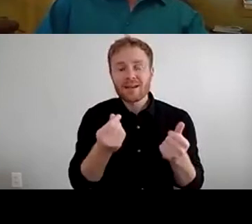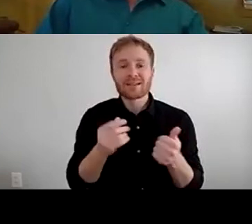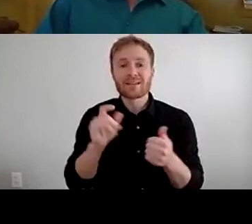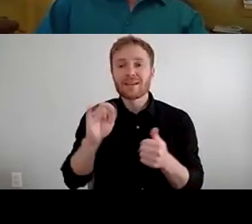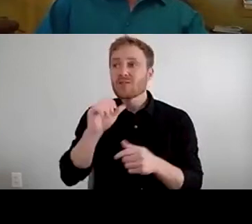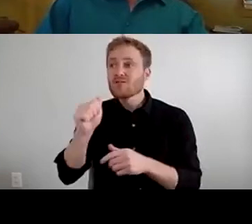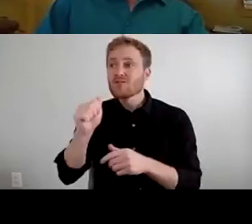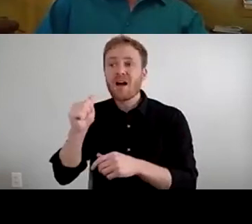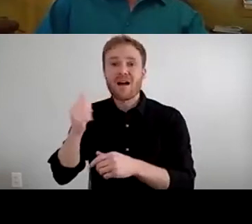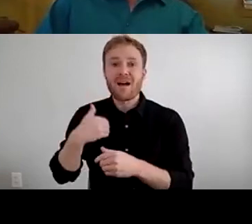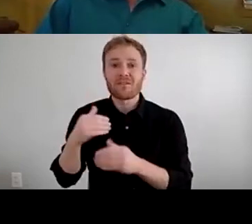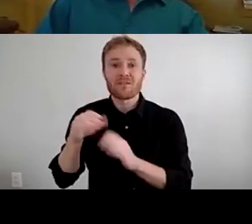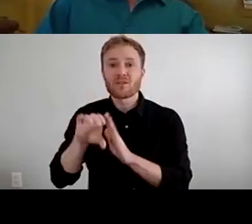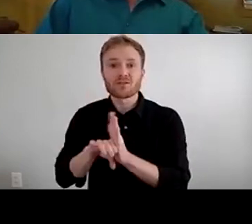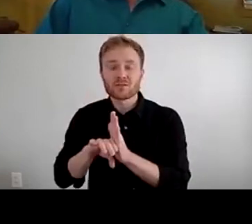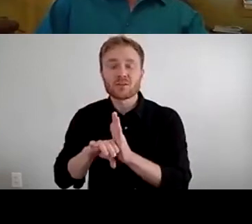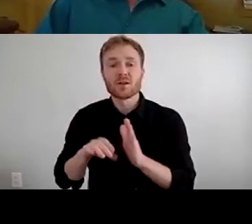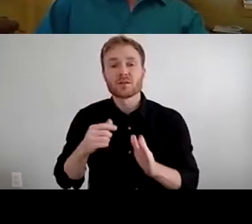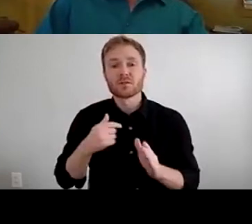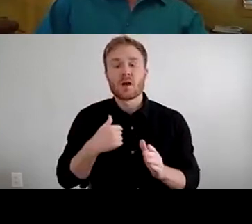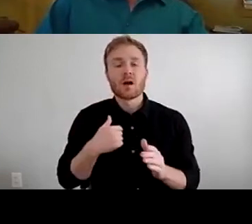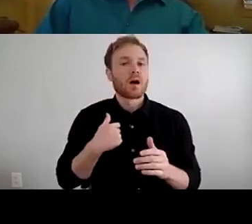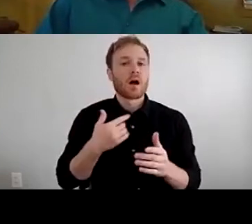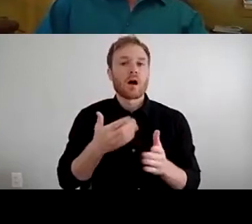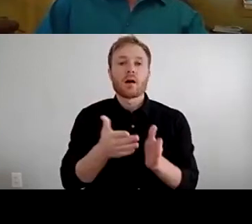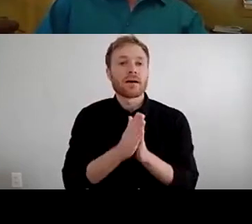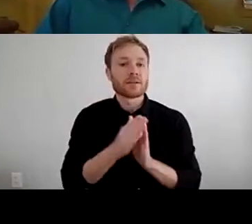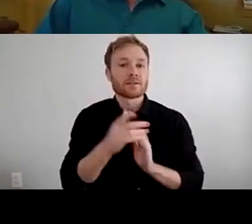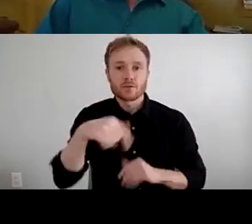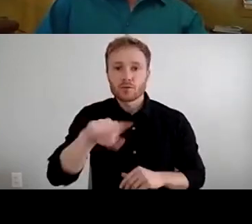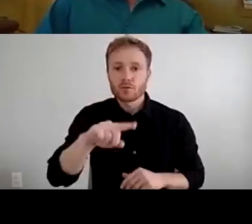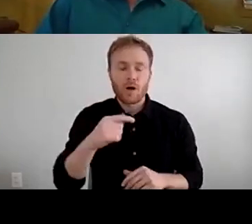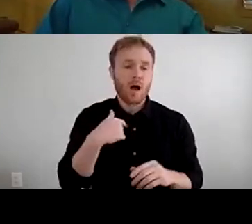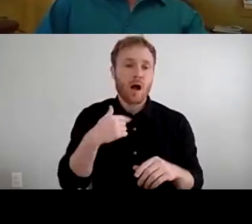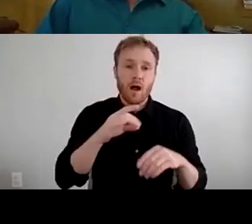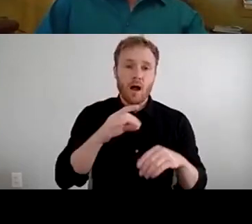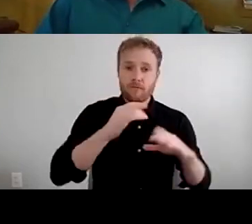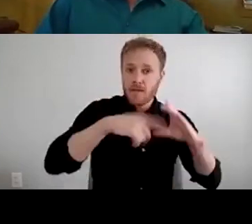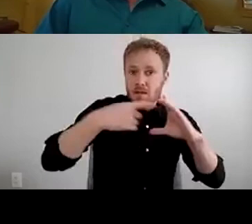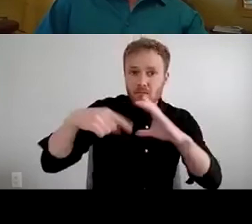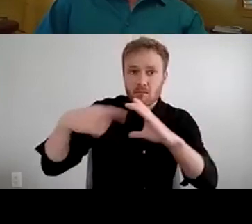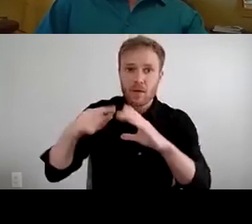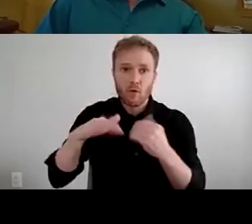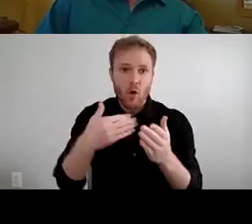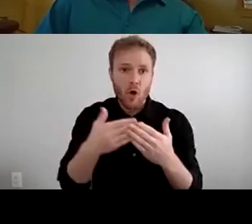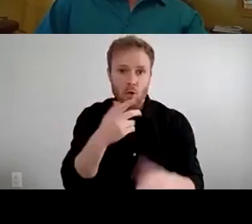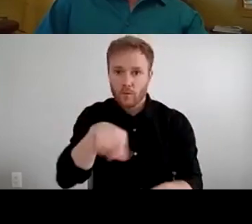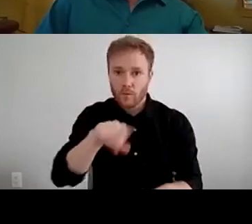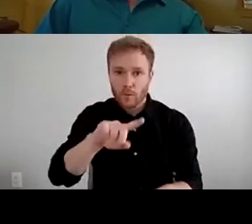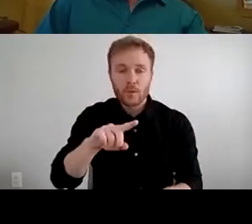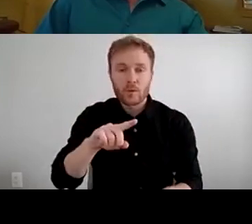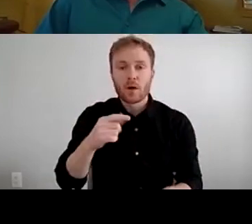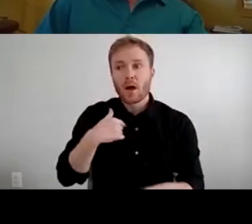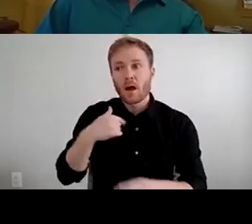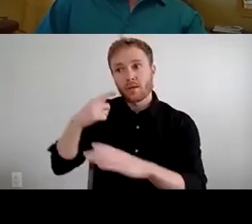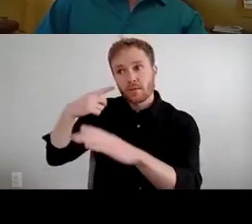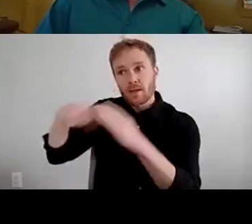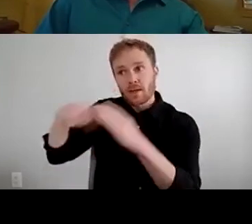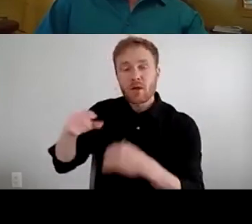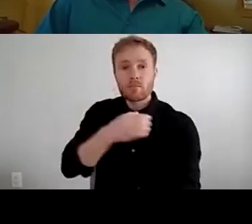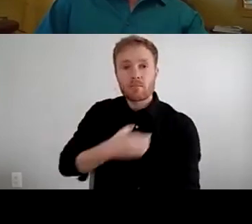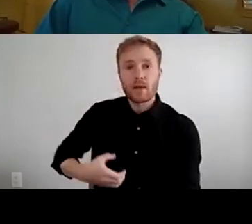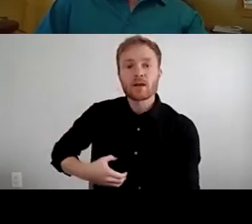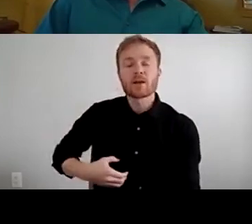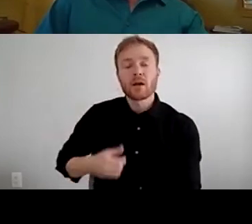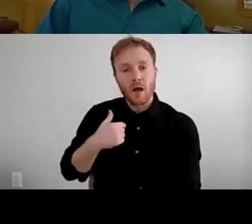sent correspondence to each one of you City Council persons, and I've sent correspondence to the mayor's office. This is going to be addressed, and it is not going to